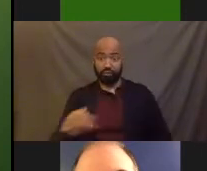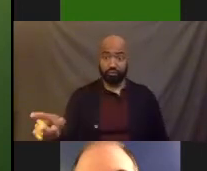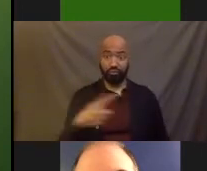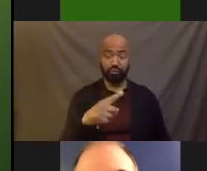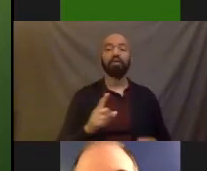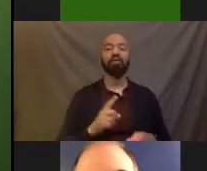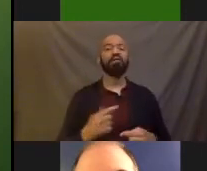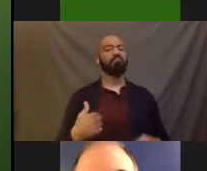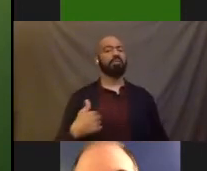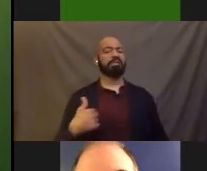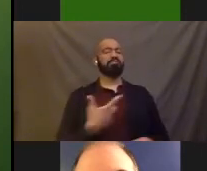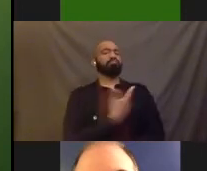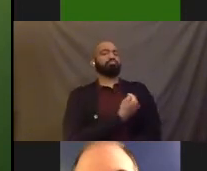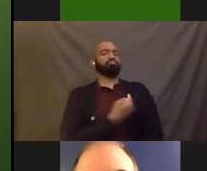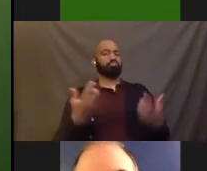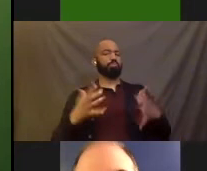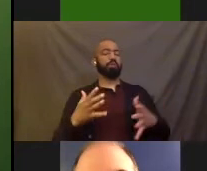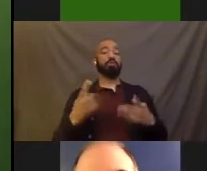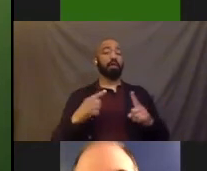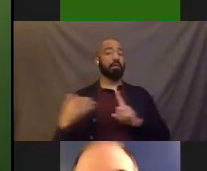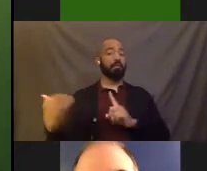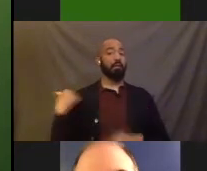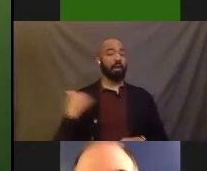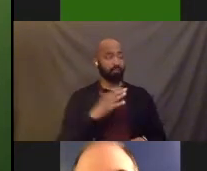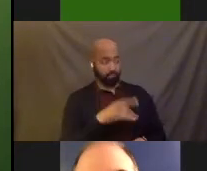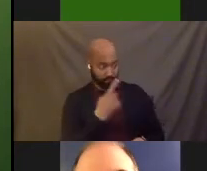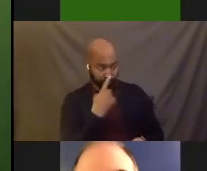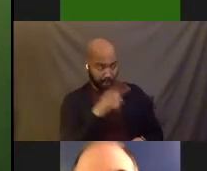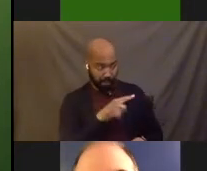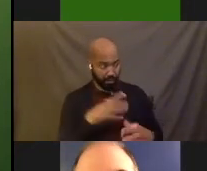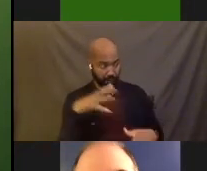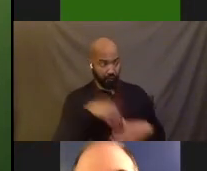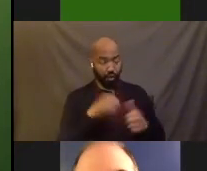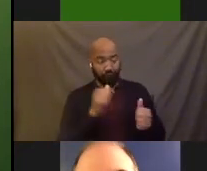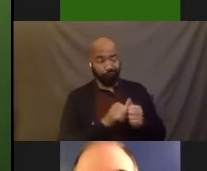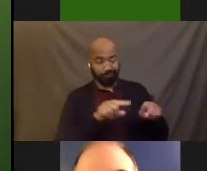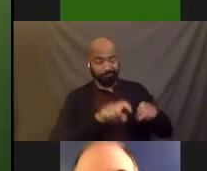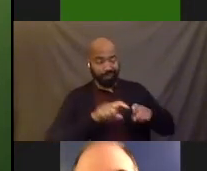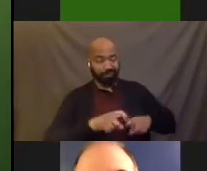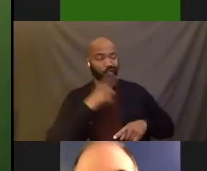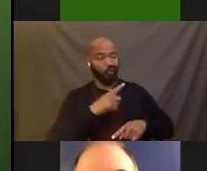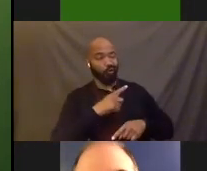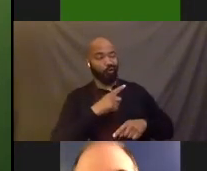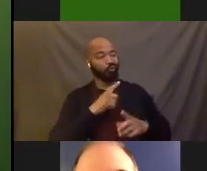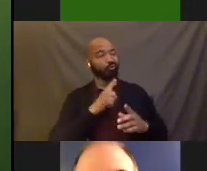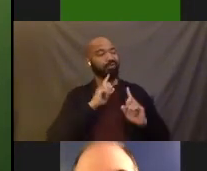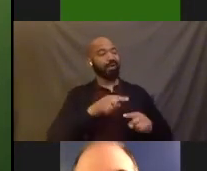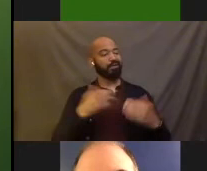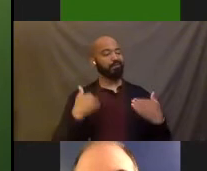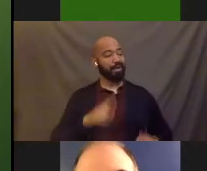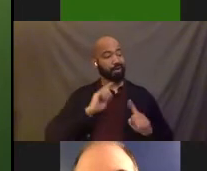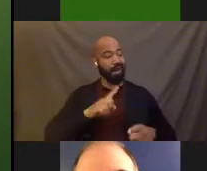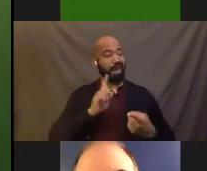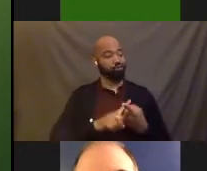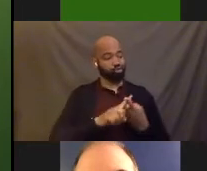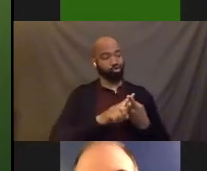to take part in a response I think sharing, I would say it is. So